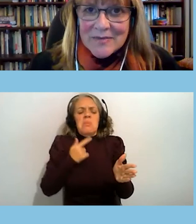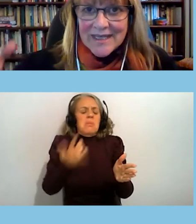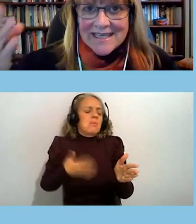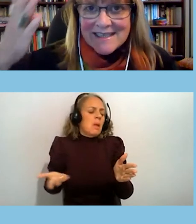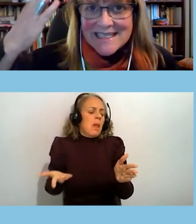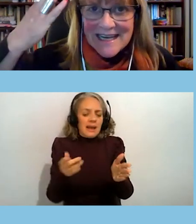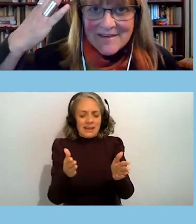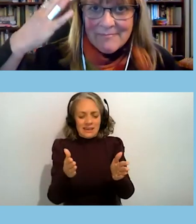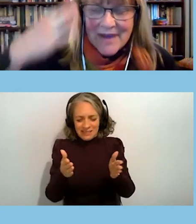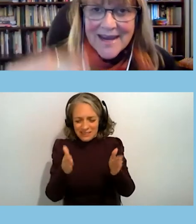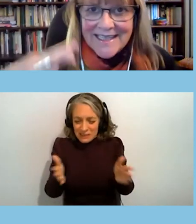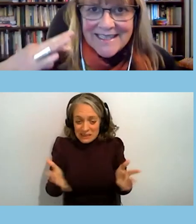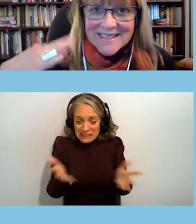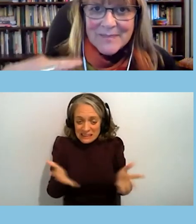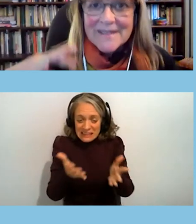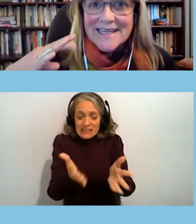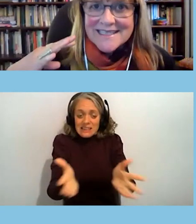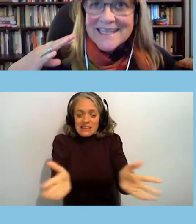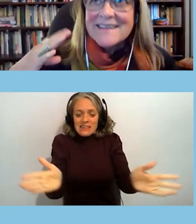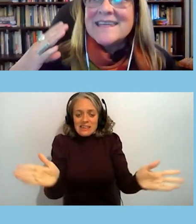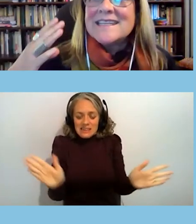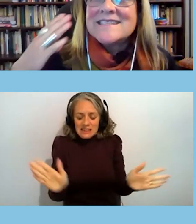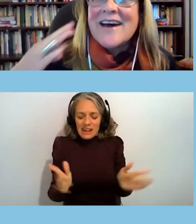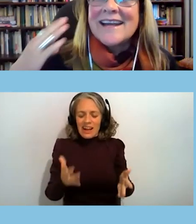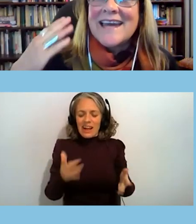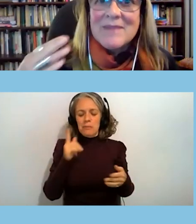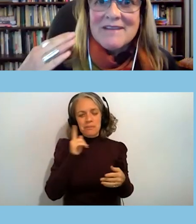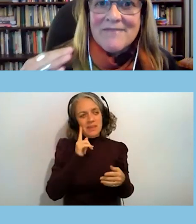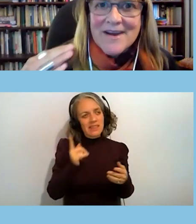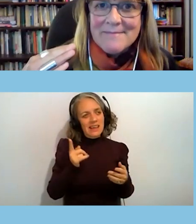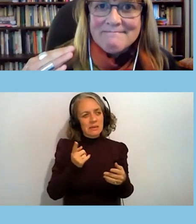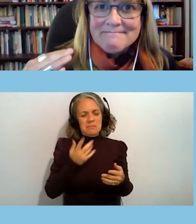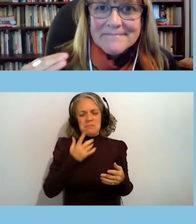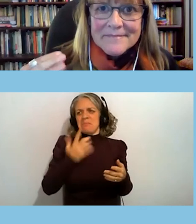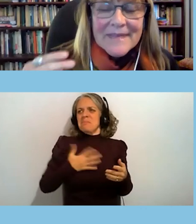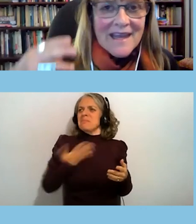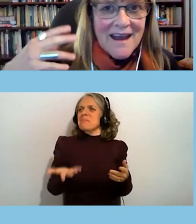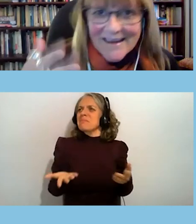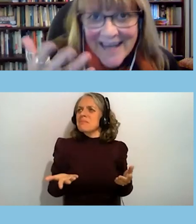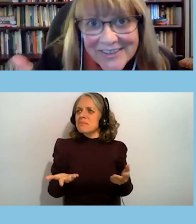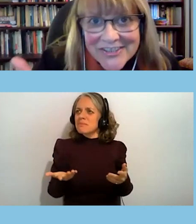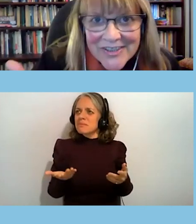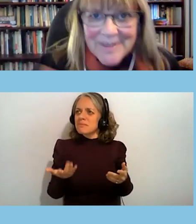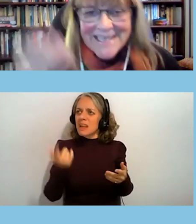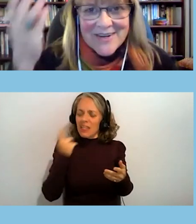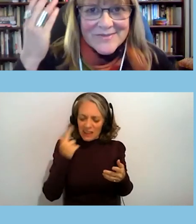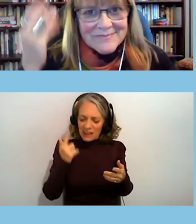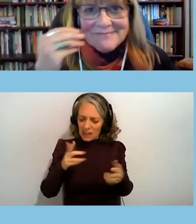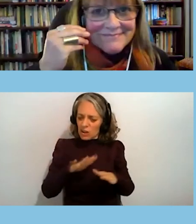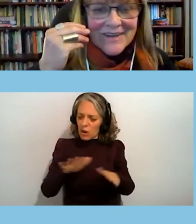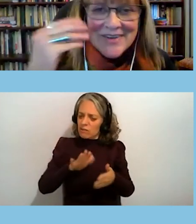interesting term too, because it's an embodied experience. Like, you think it's not coming from our culture,